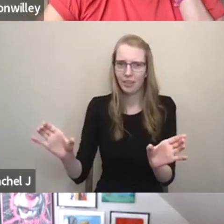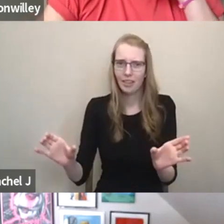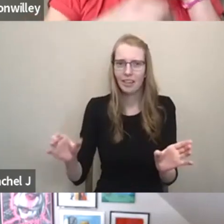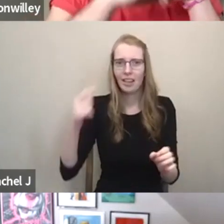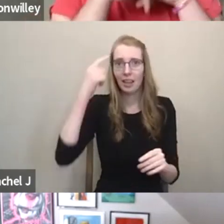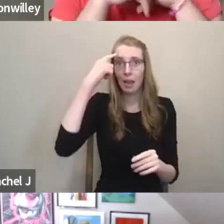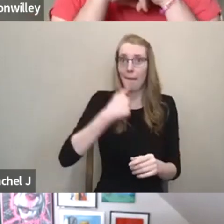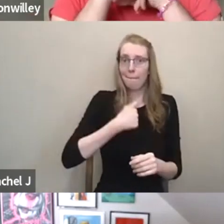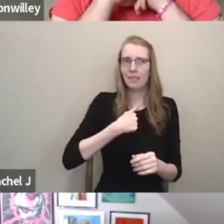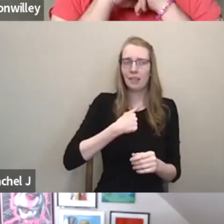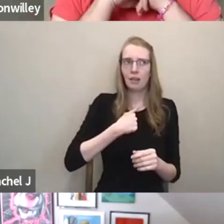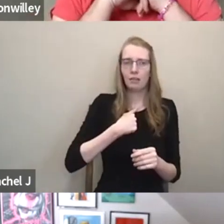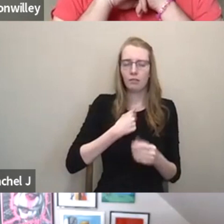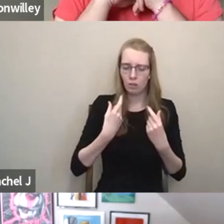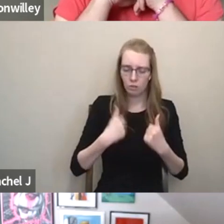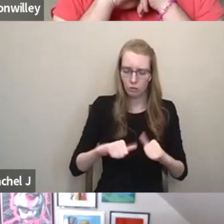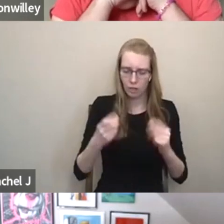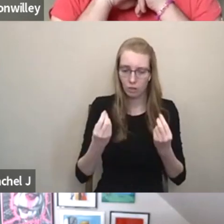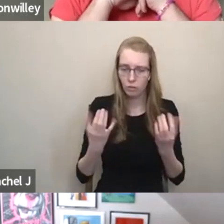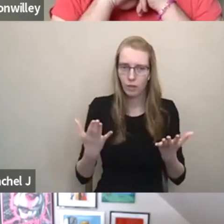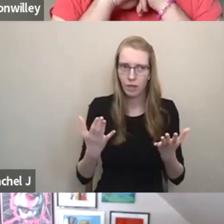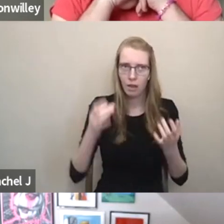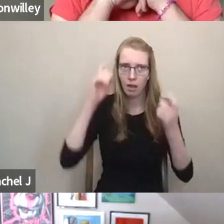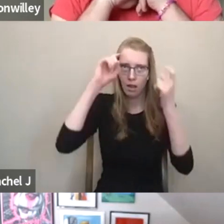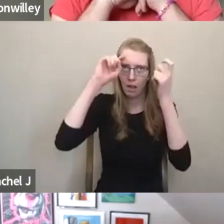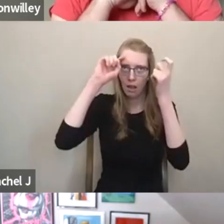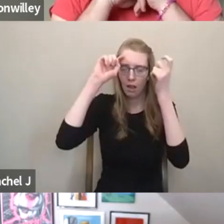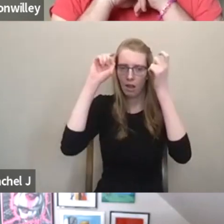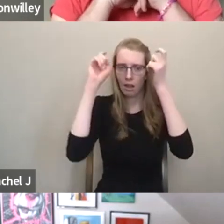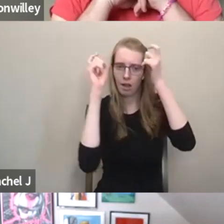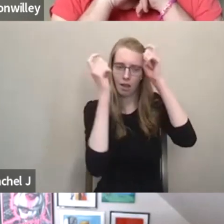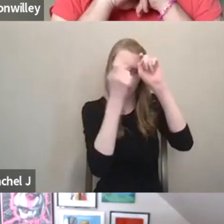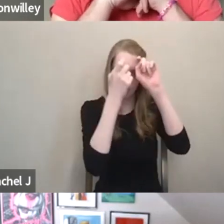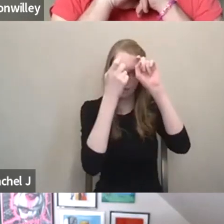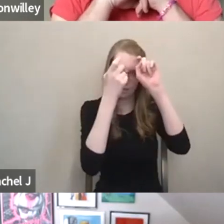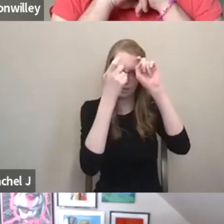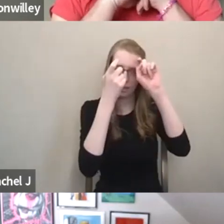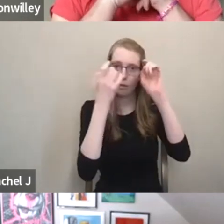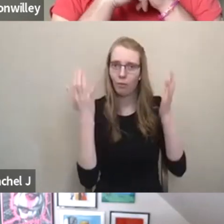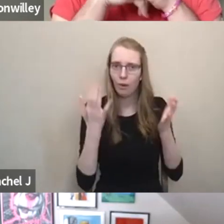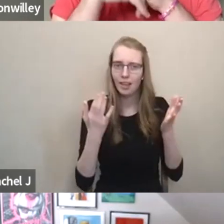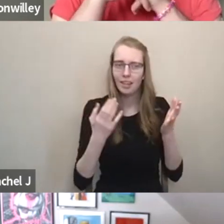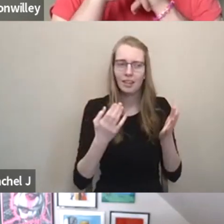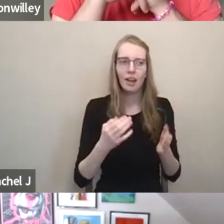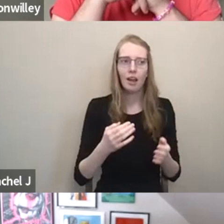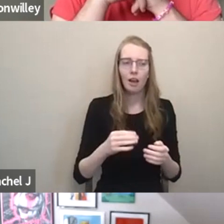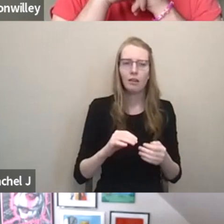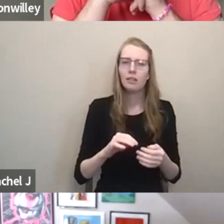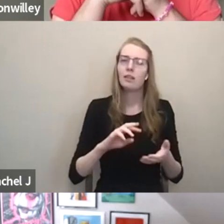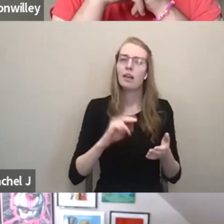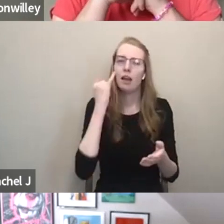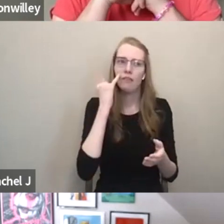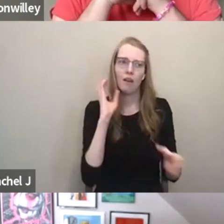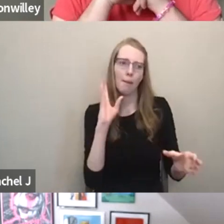like shifting my own mindset around what it means to belong to a community of artists, and